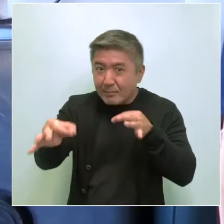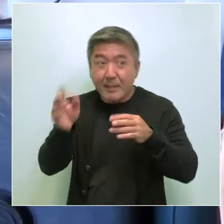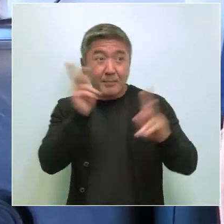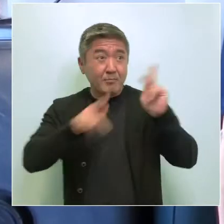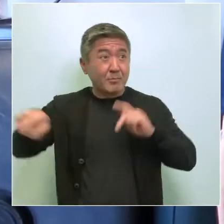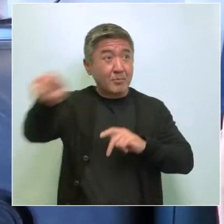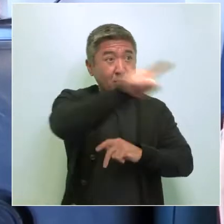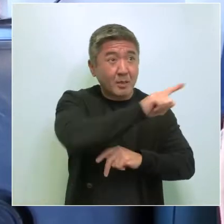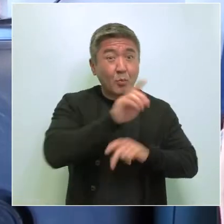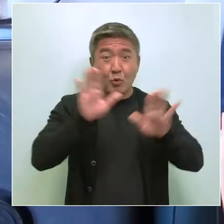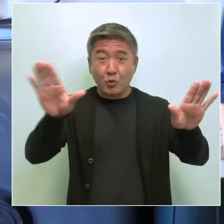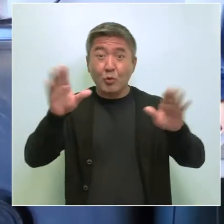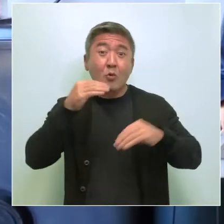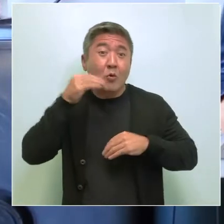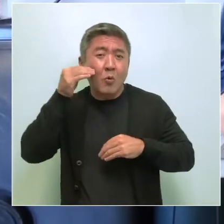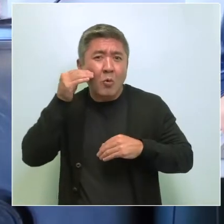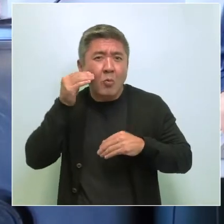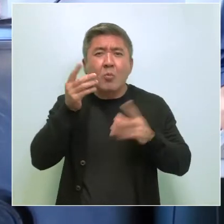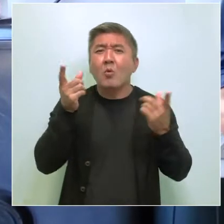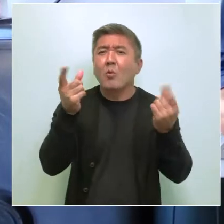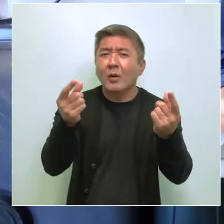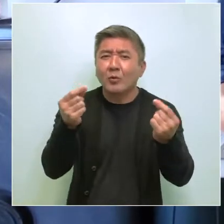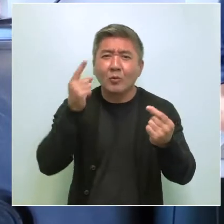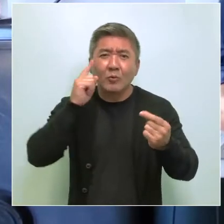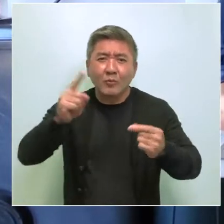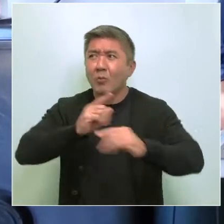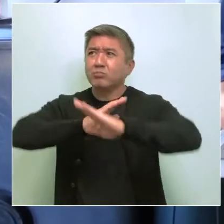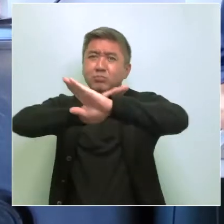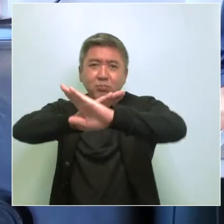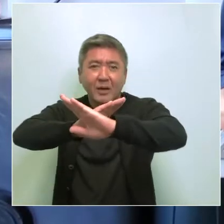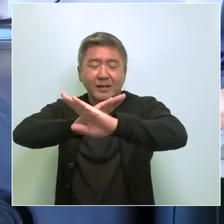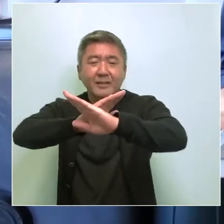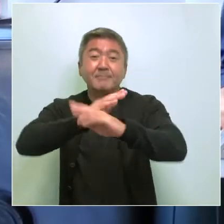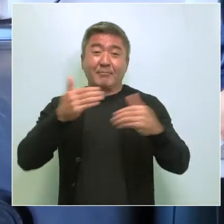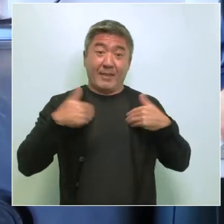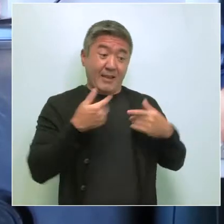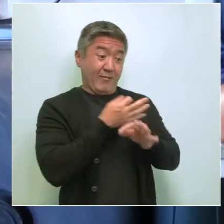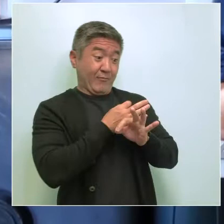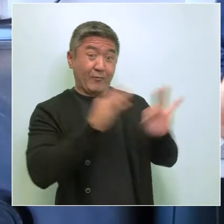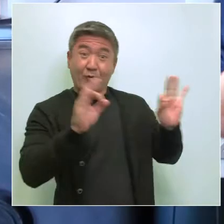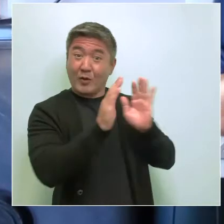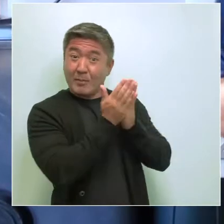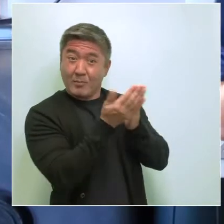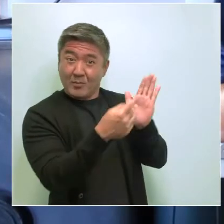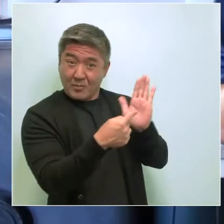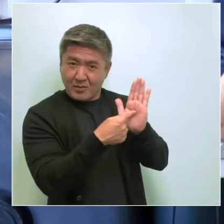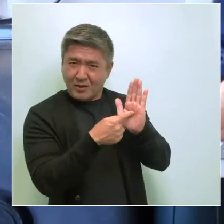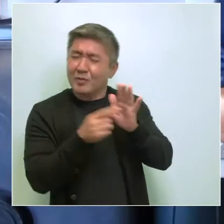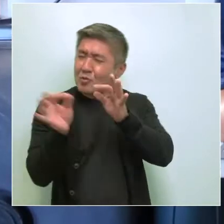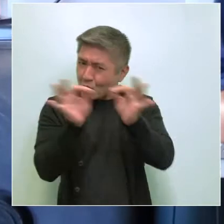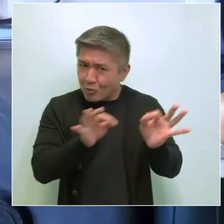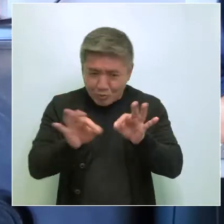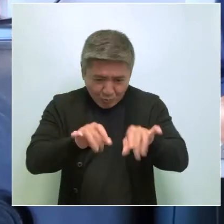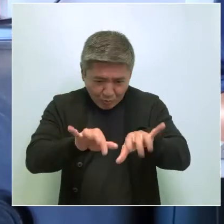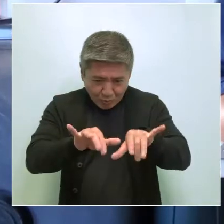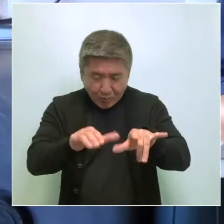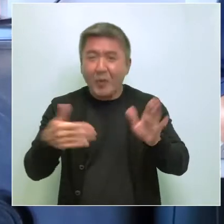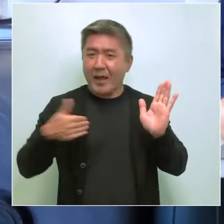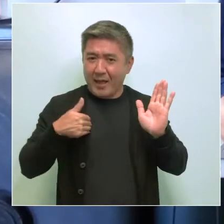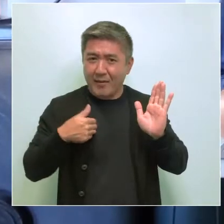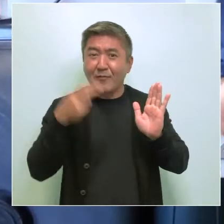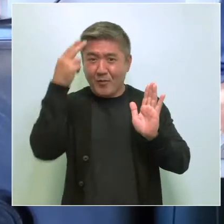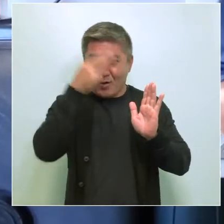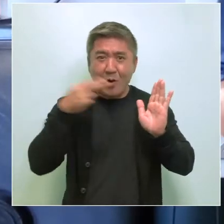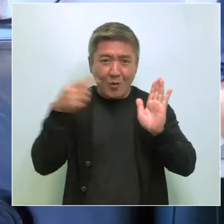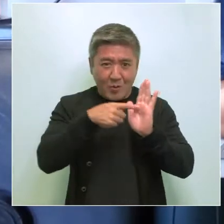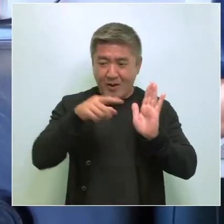prepare their house for hazards, and a lot of it's going to be in the free Homeowners Handbook. Google this, the book, or University of Hawaii Sea